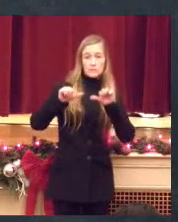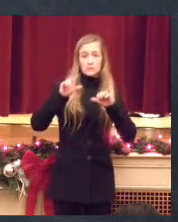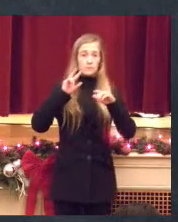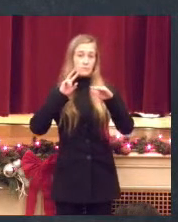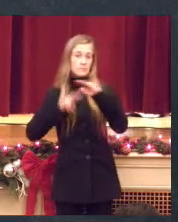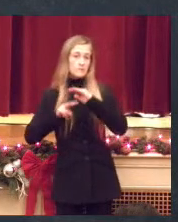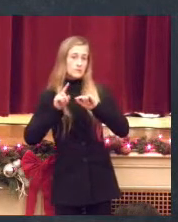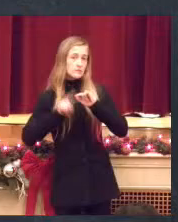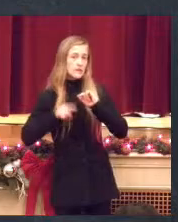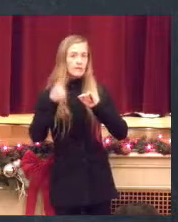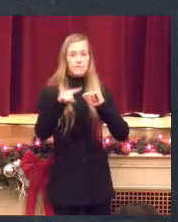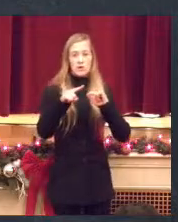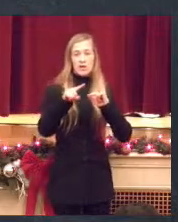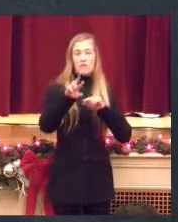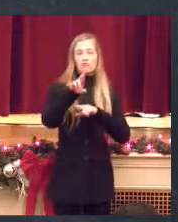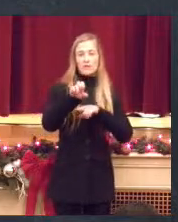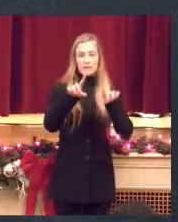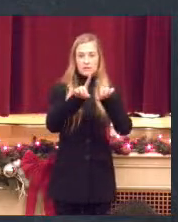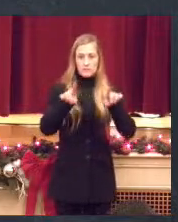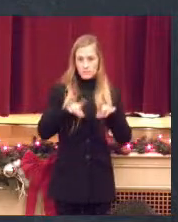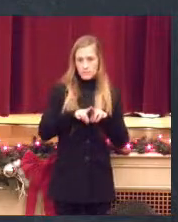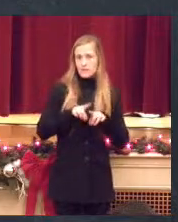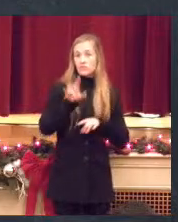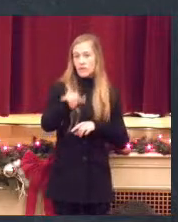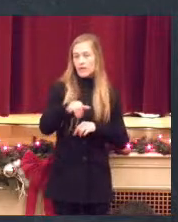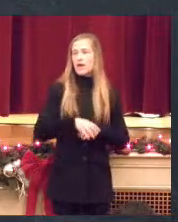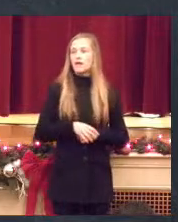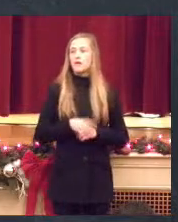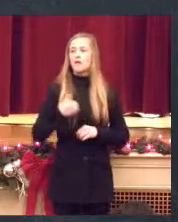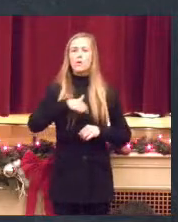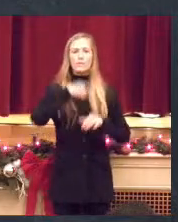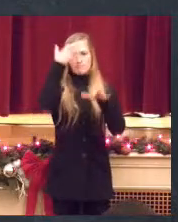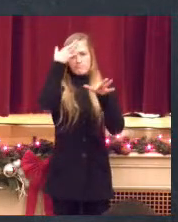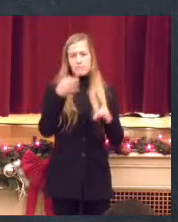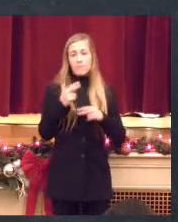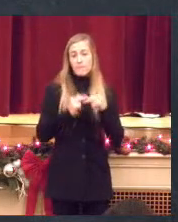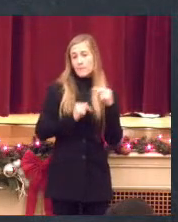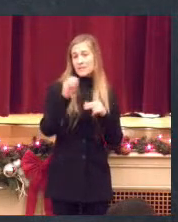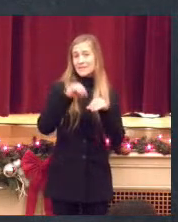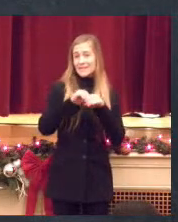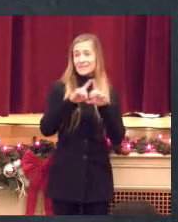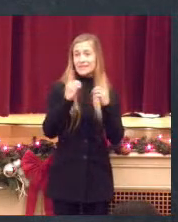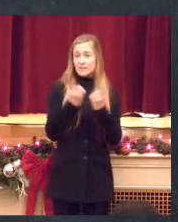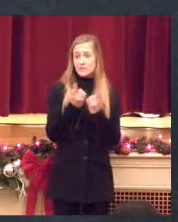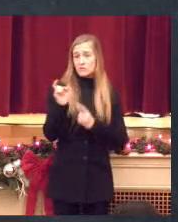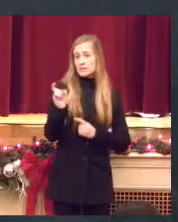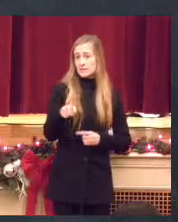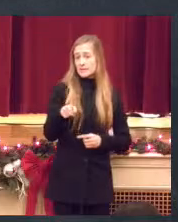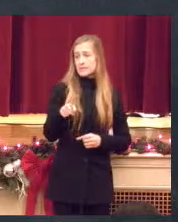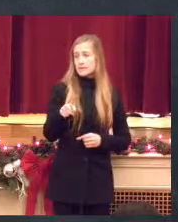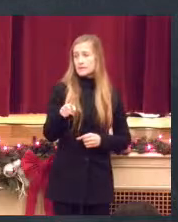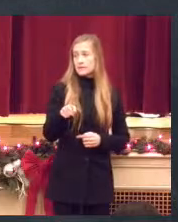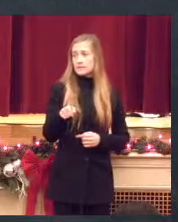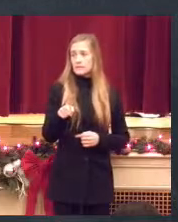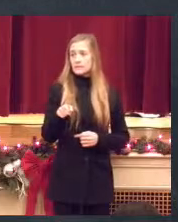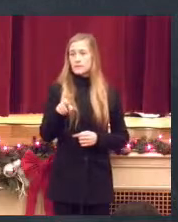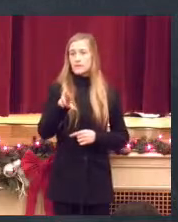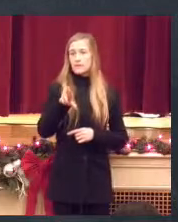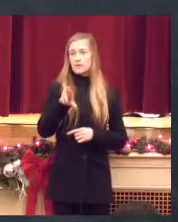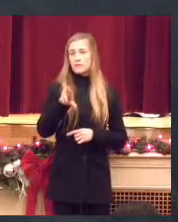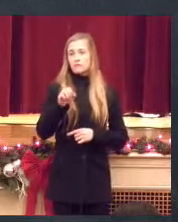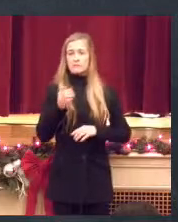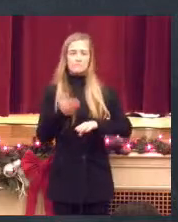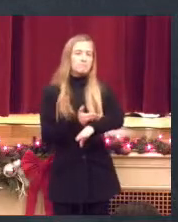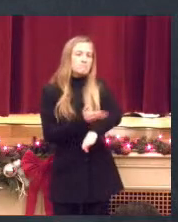question, we decided that the buildings in that district had to be kind of recapitalized, if you